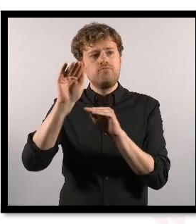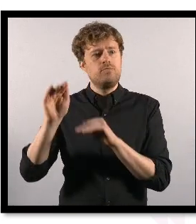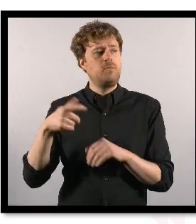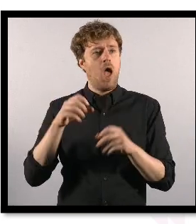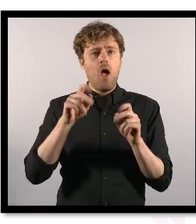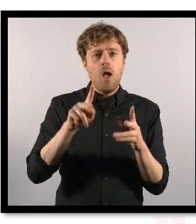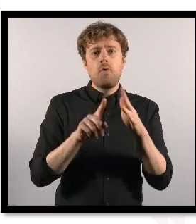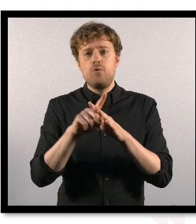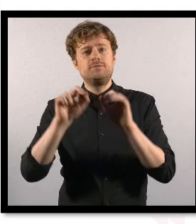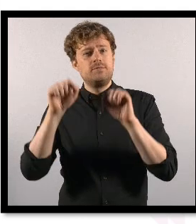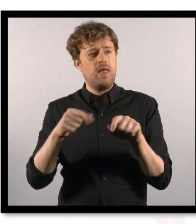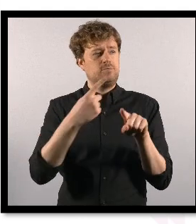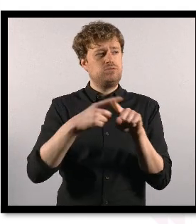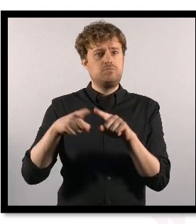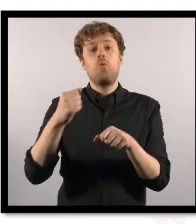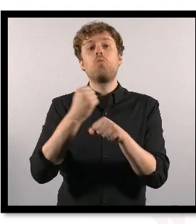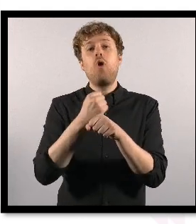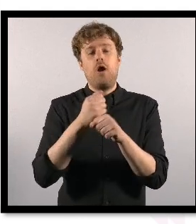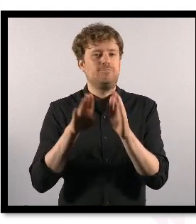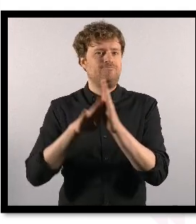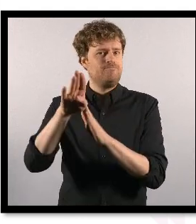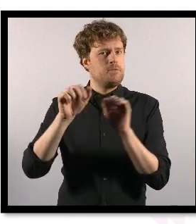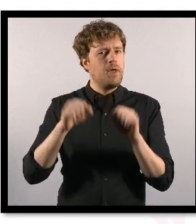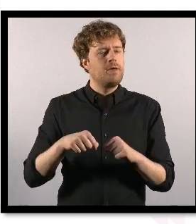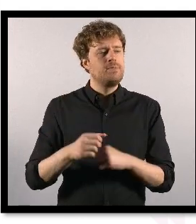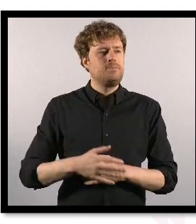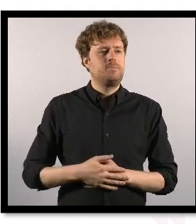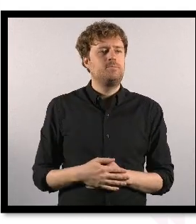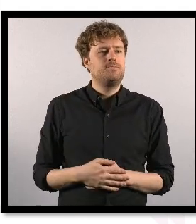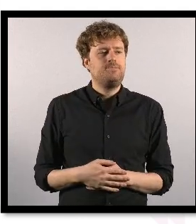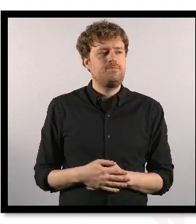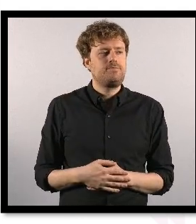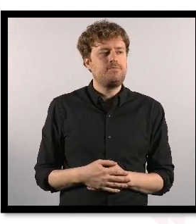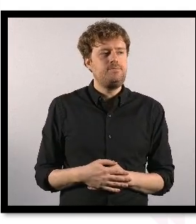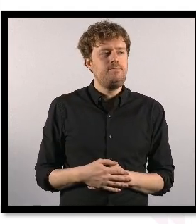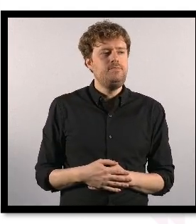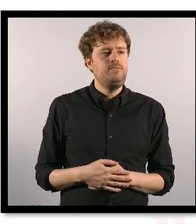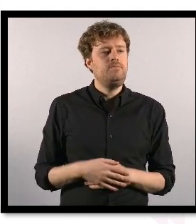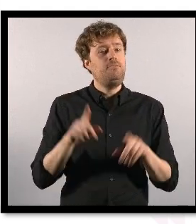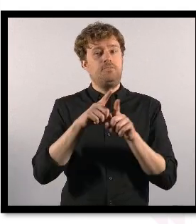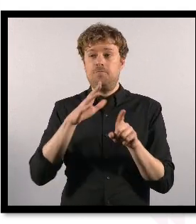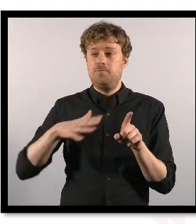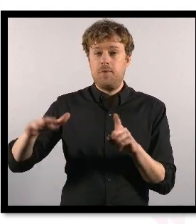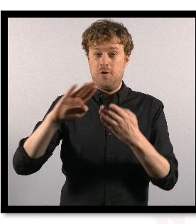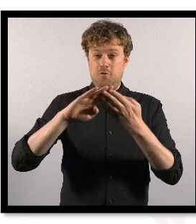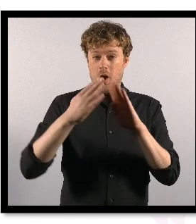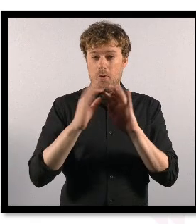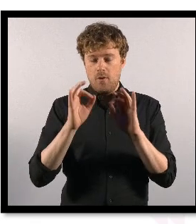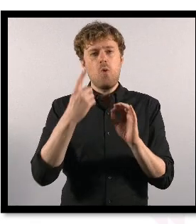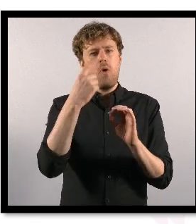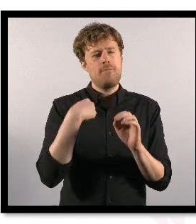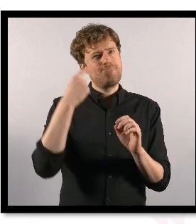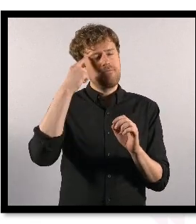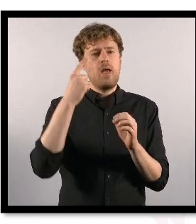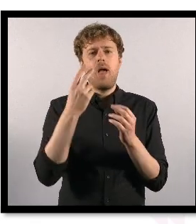individual maintainers need, what vendors need, what end users need. And we need to be kind of conscious of all of these different